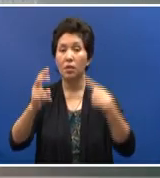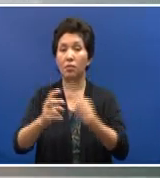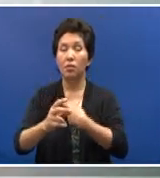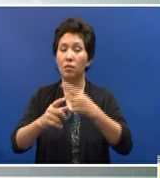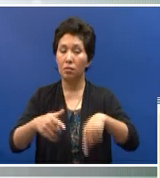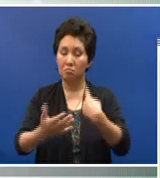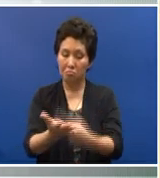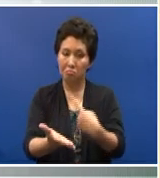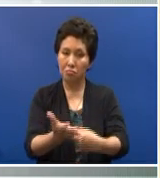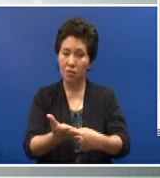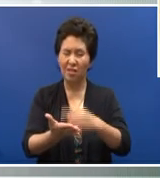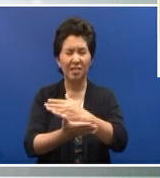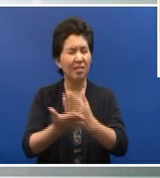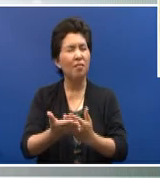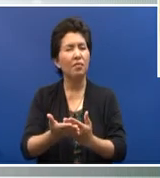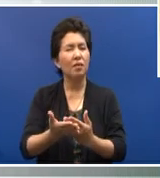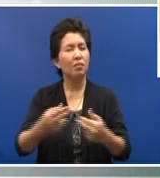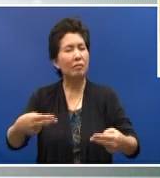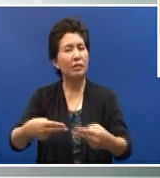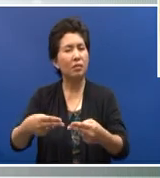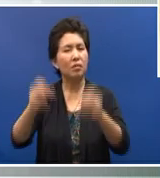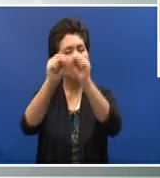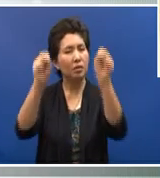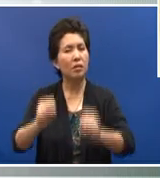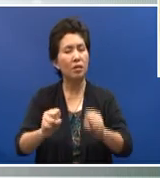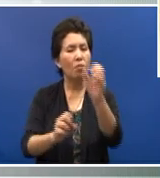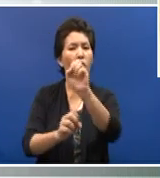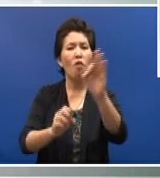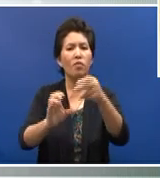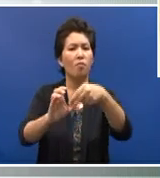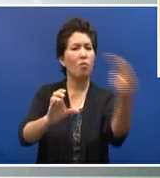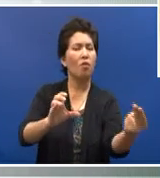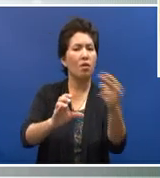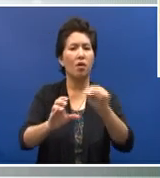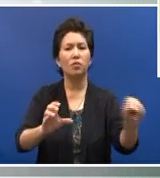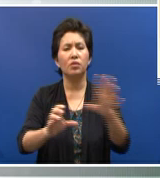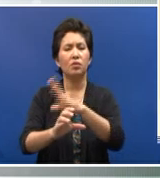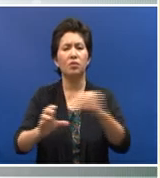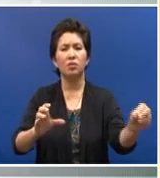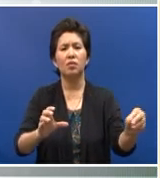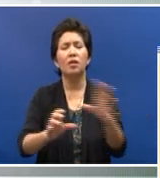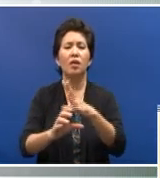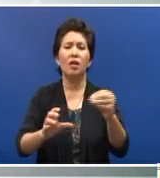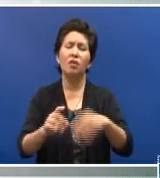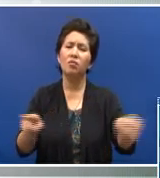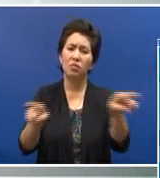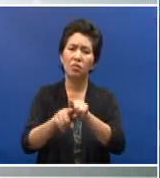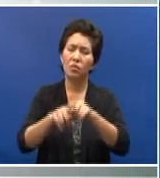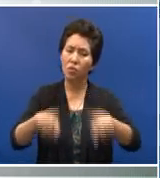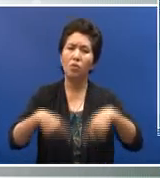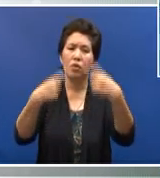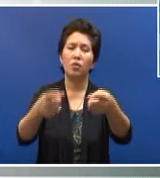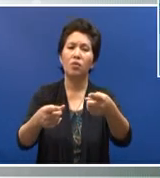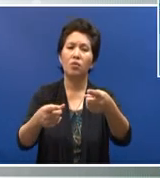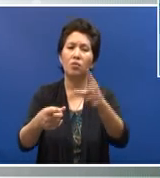going to discuss something related to systems of production, okay, for topic 5, and we are going to